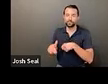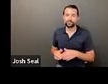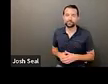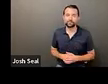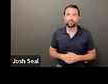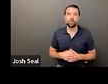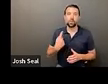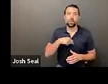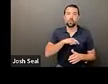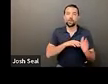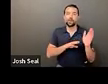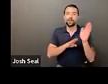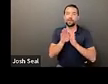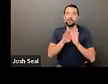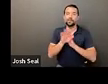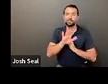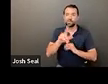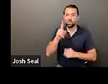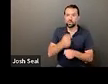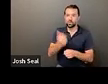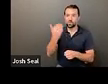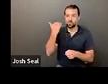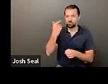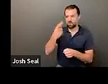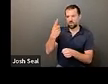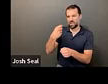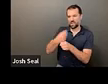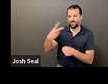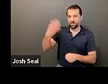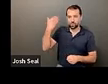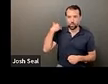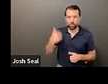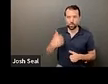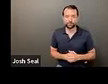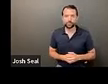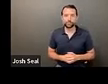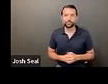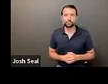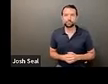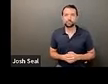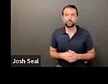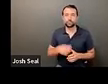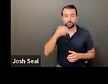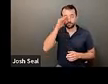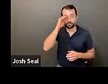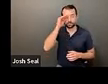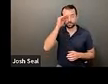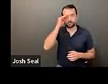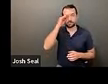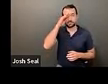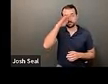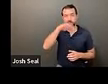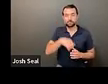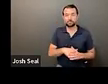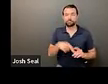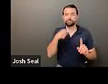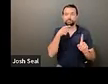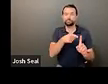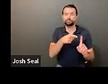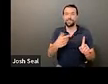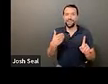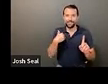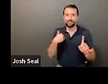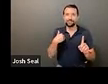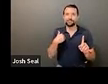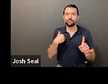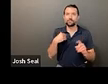about 1.5 years ago. And what this does is it aligns to the Word document, which has replaced